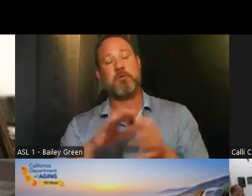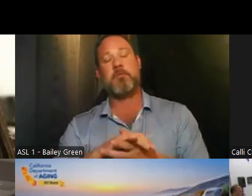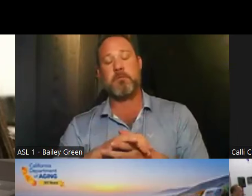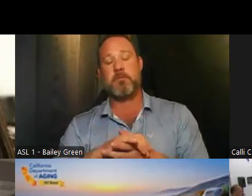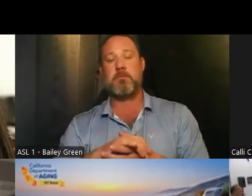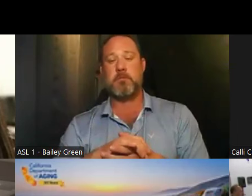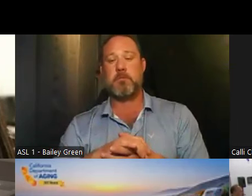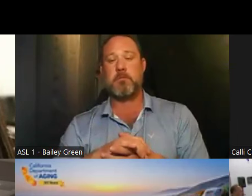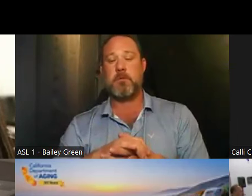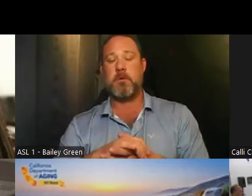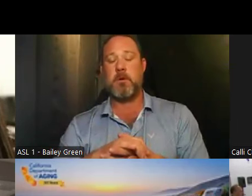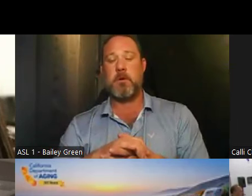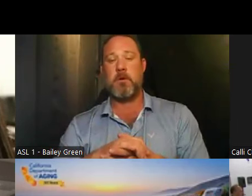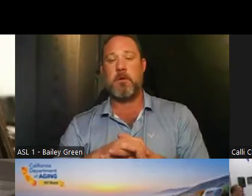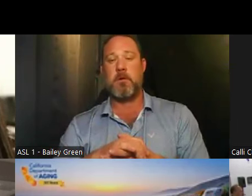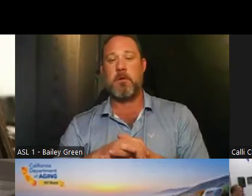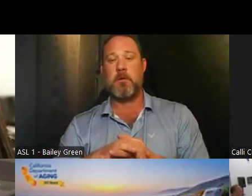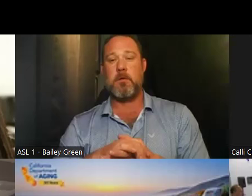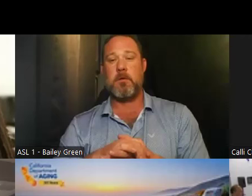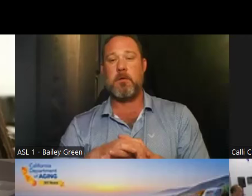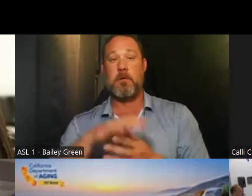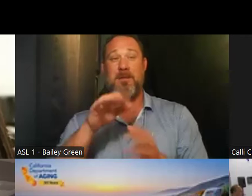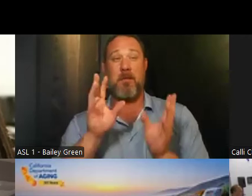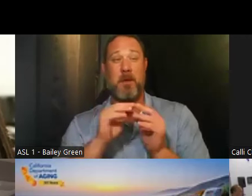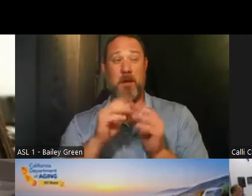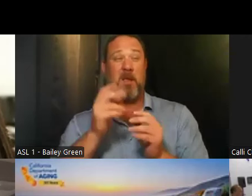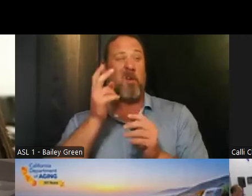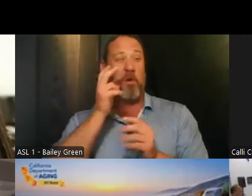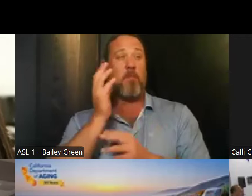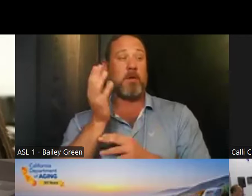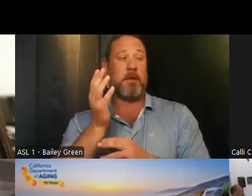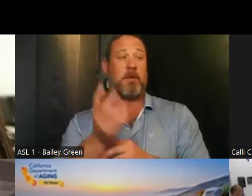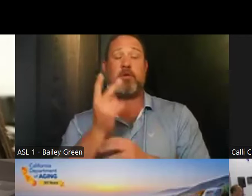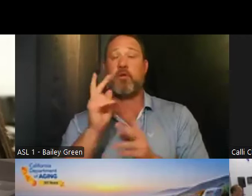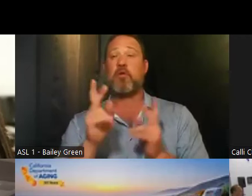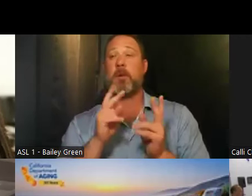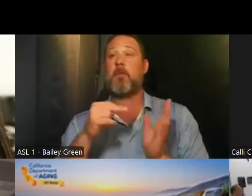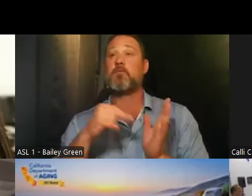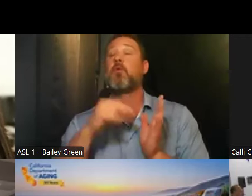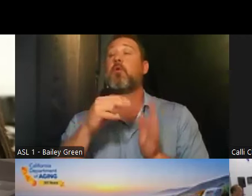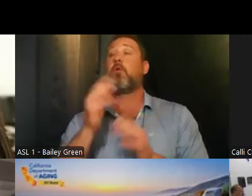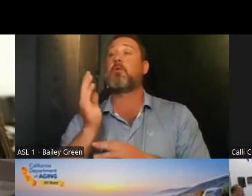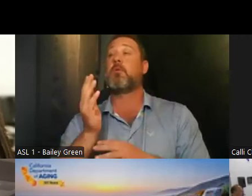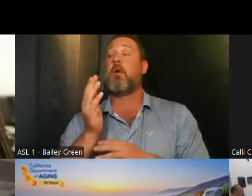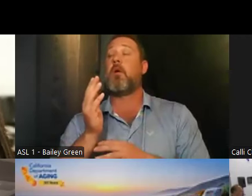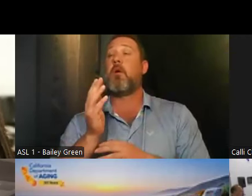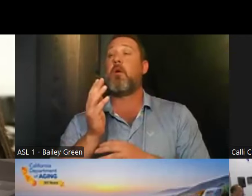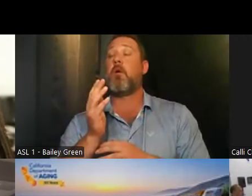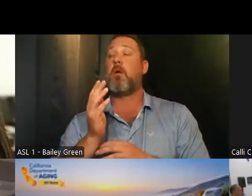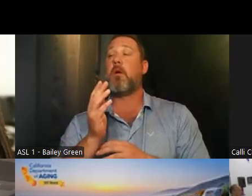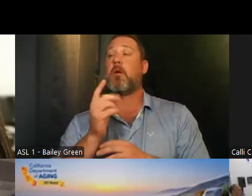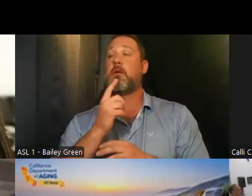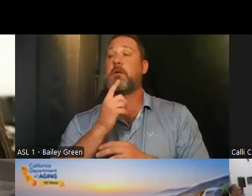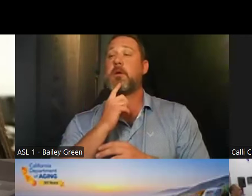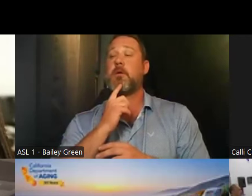now. I was at the meeting, I heard the presentation, 2 people got up and spoke. One woman in particular got up and spoke and